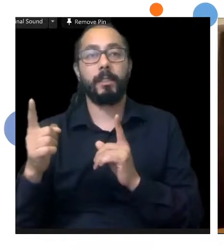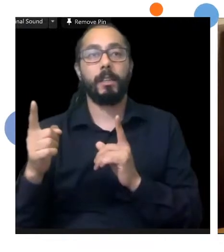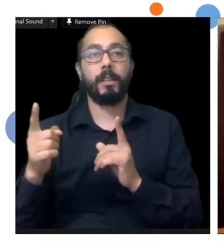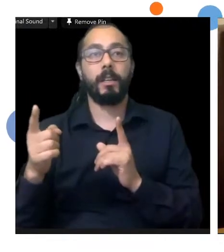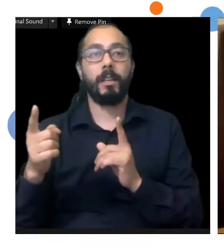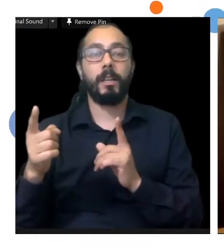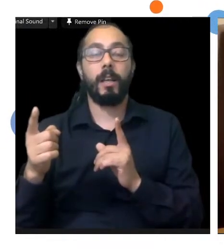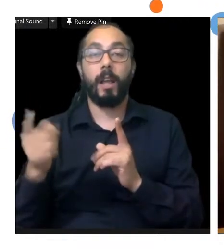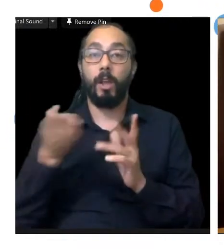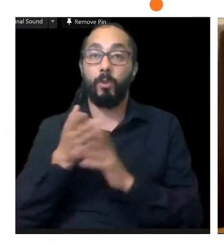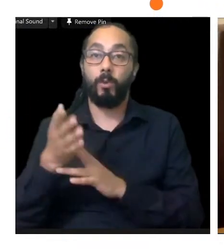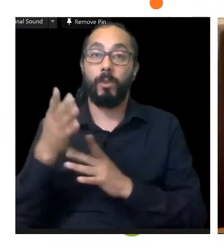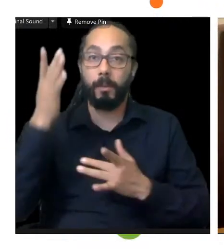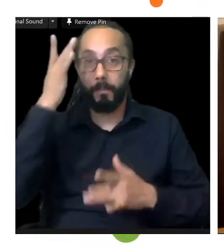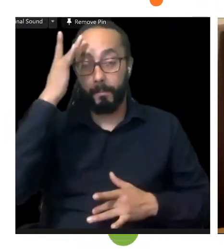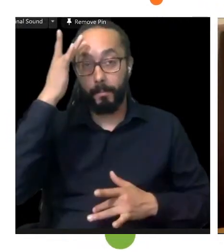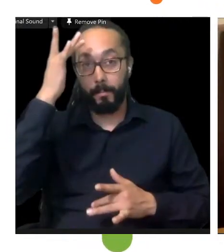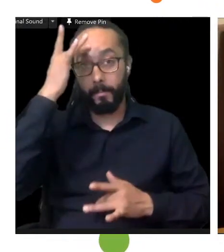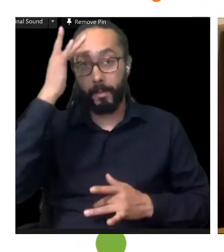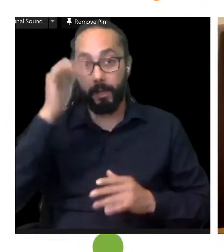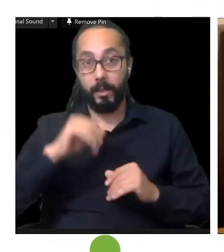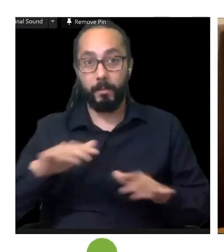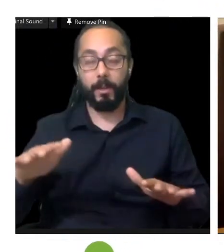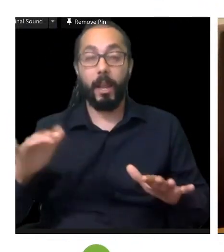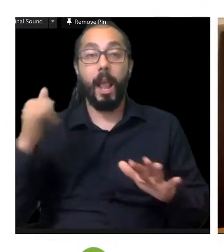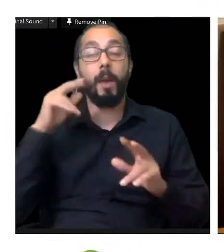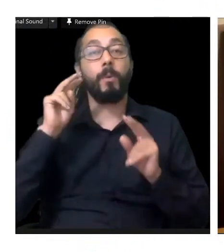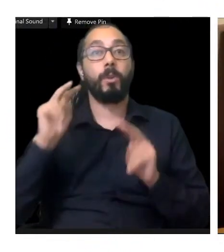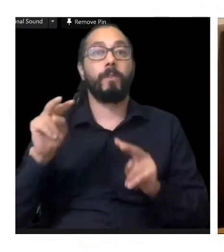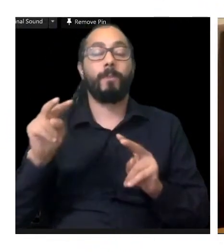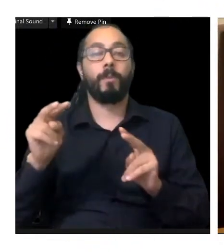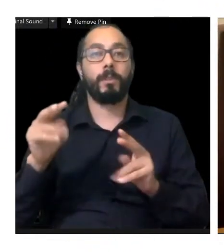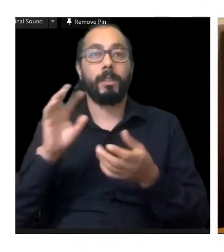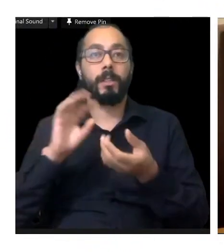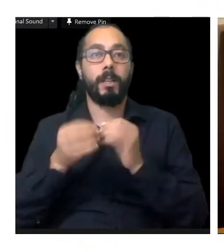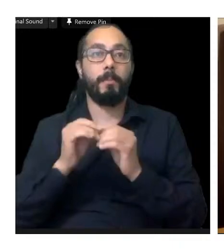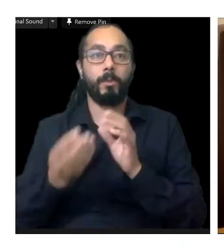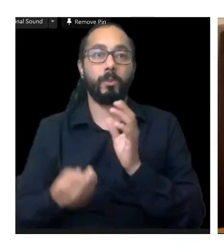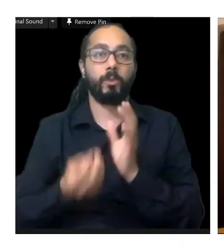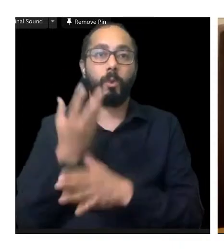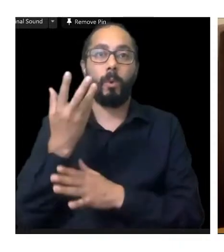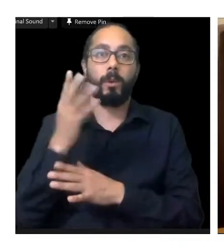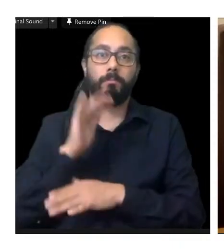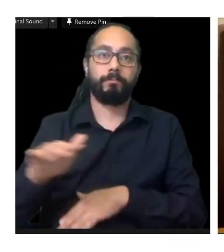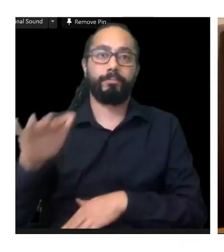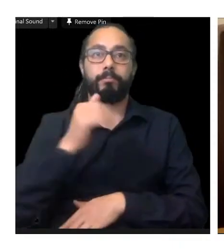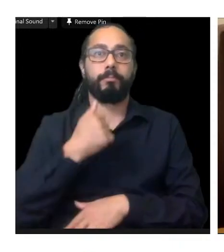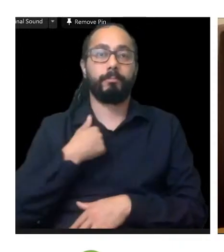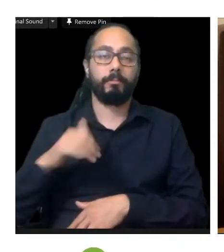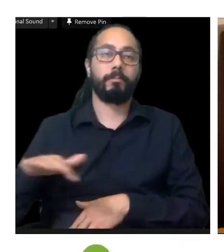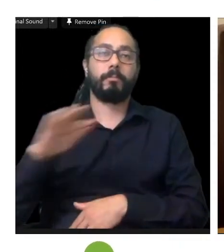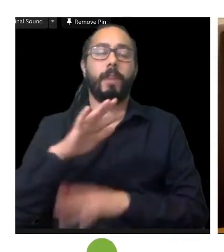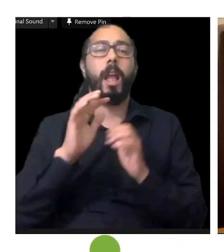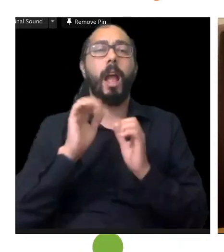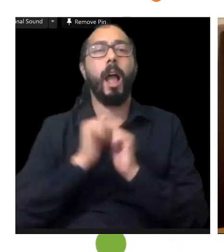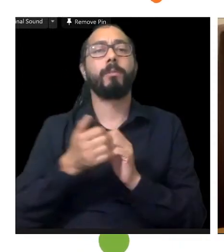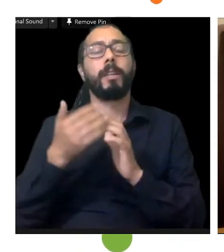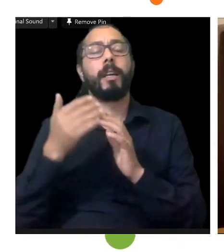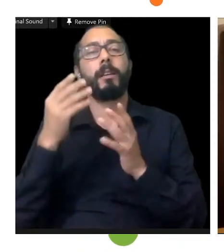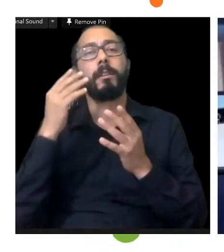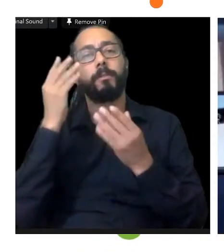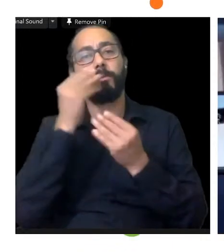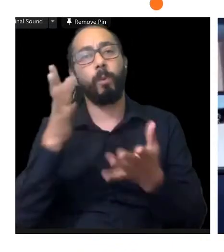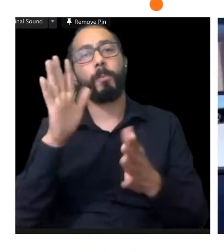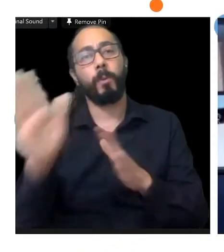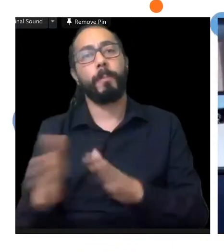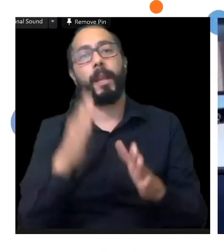And when we look forward to the numbers growing in many markets across the country, how does it inform your planning for next year?